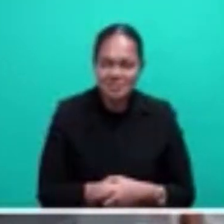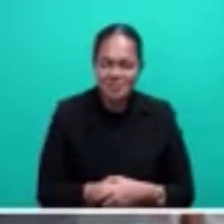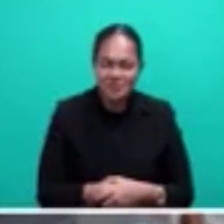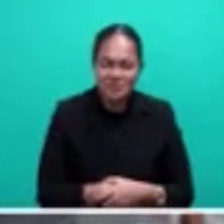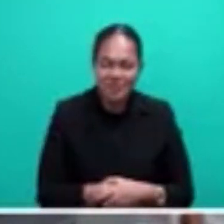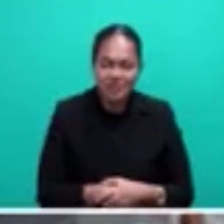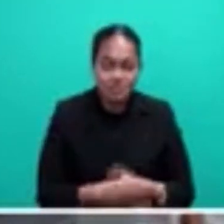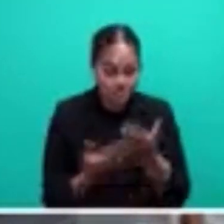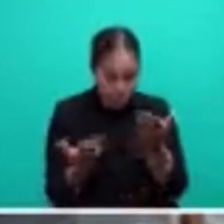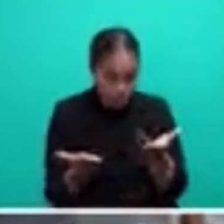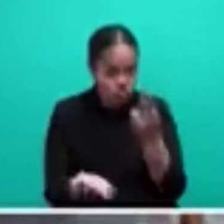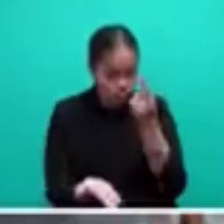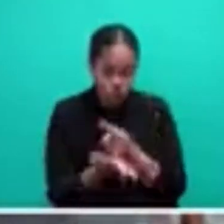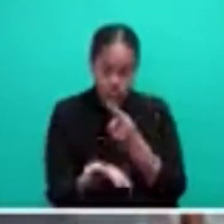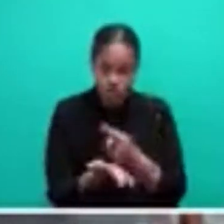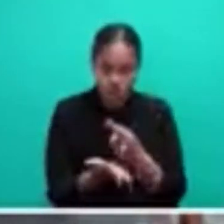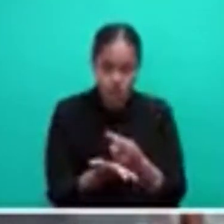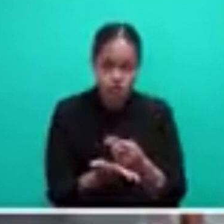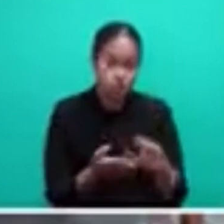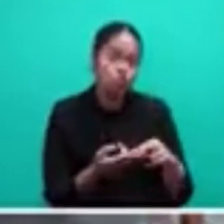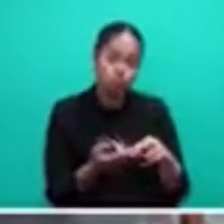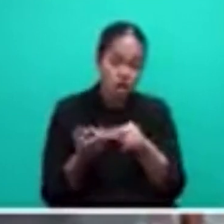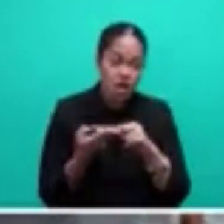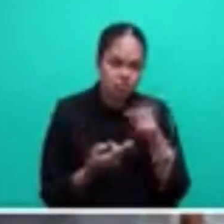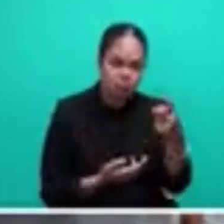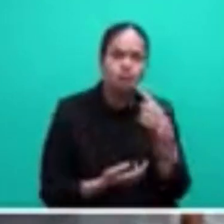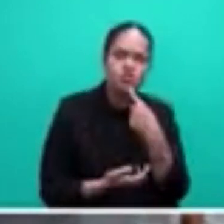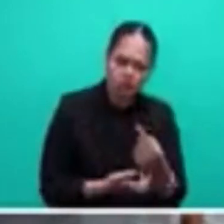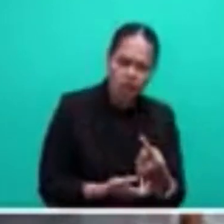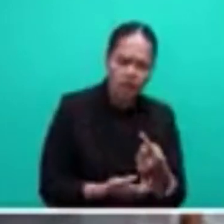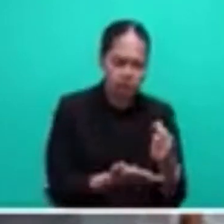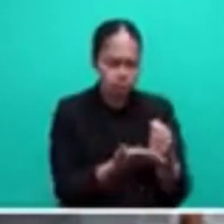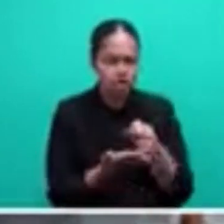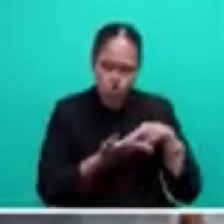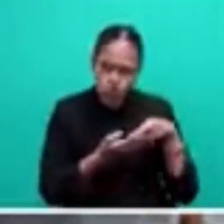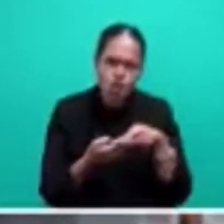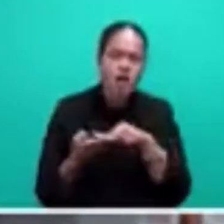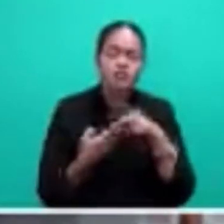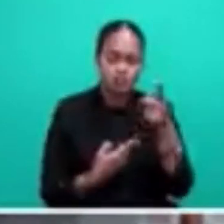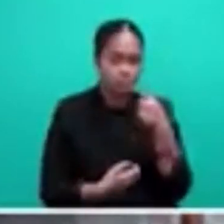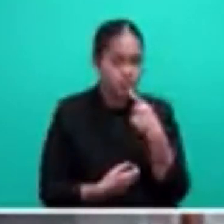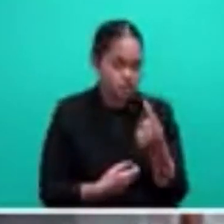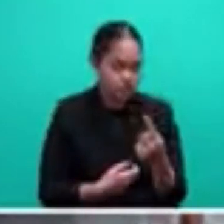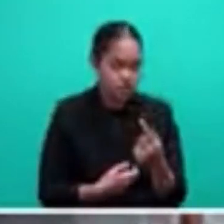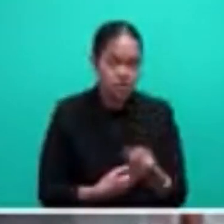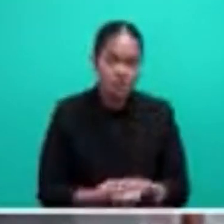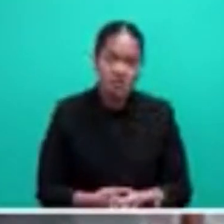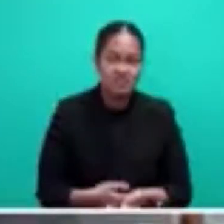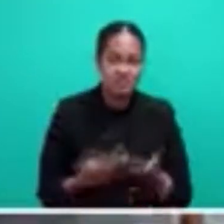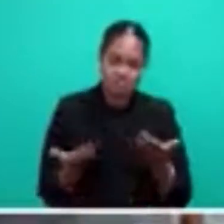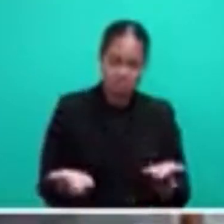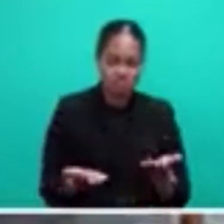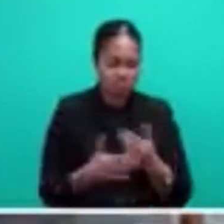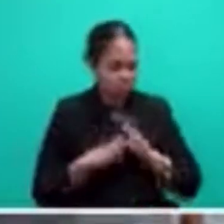Are you really united as you say that you are? Are you really united? At least on this side of